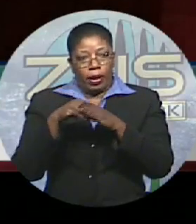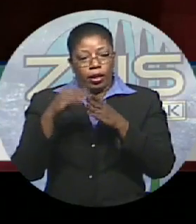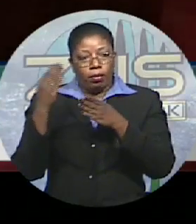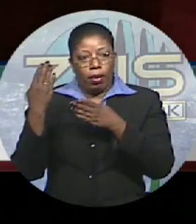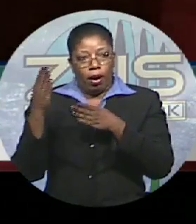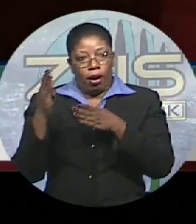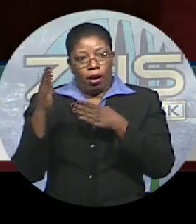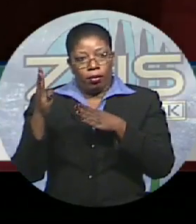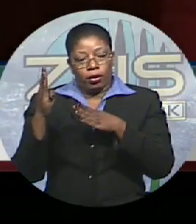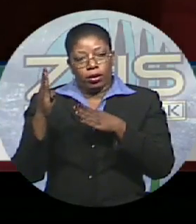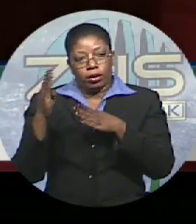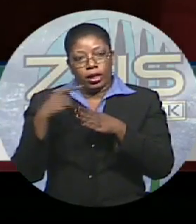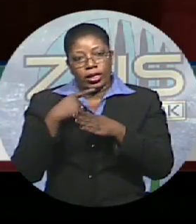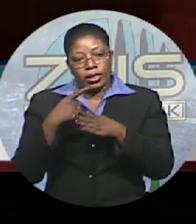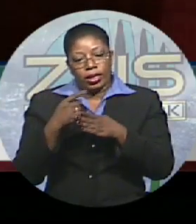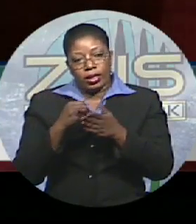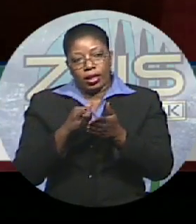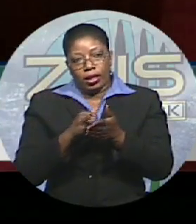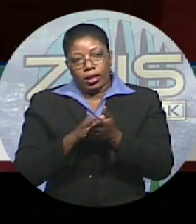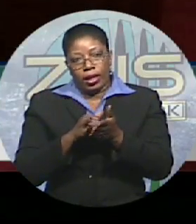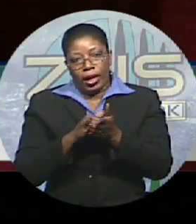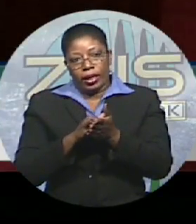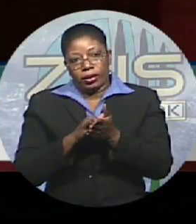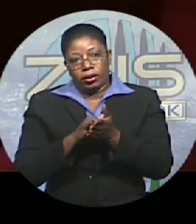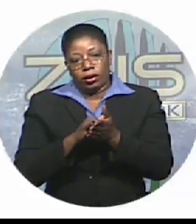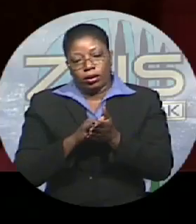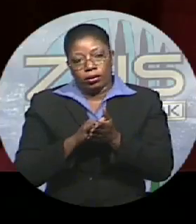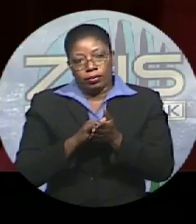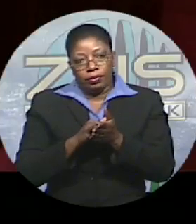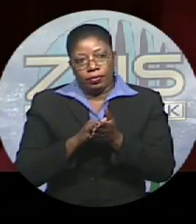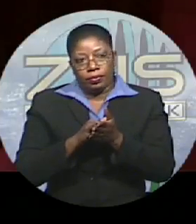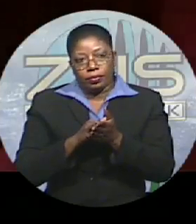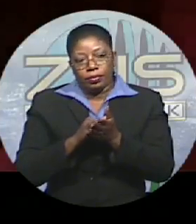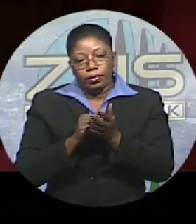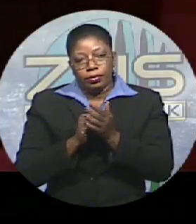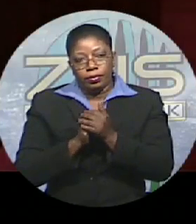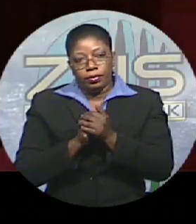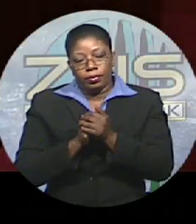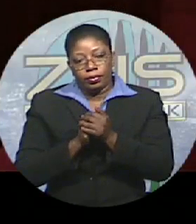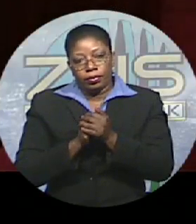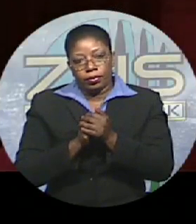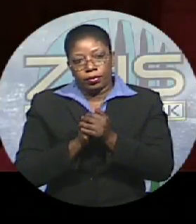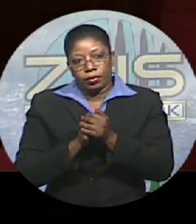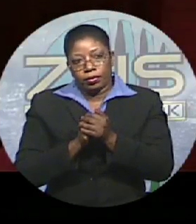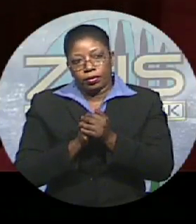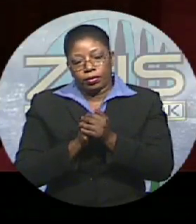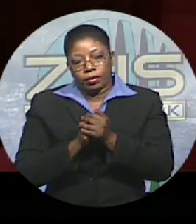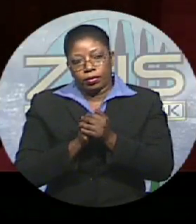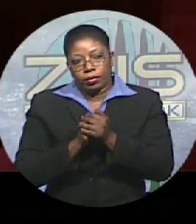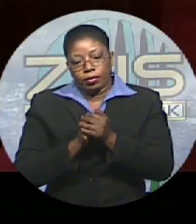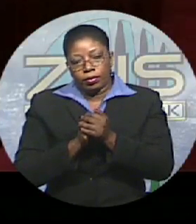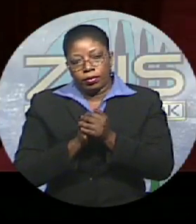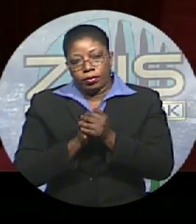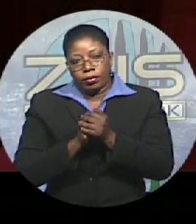is emphatically stated by the central bank, but under the government of the day,